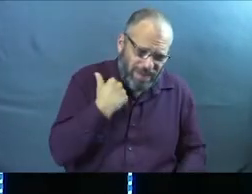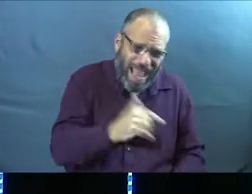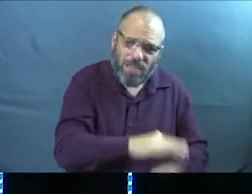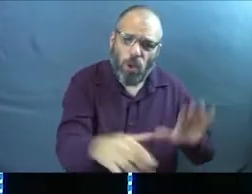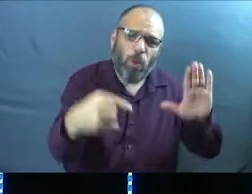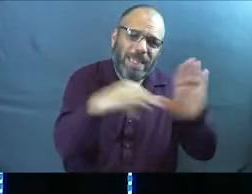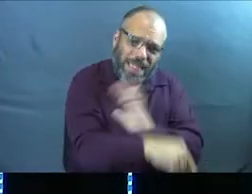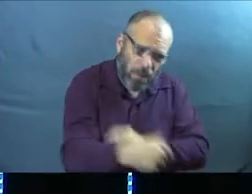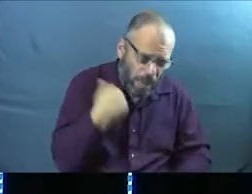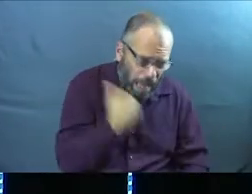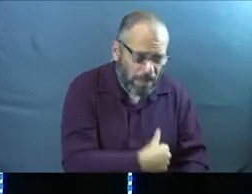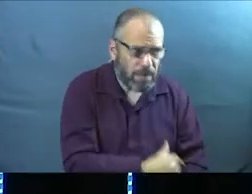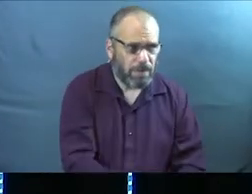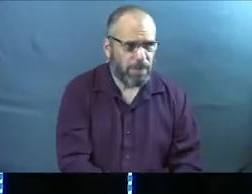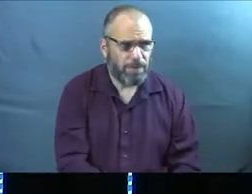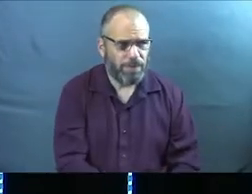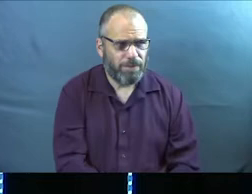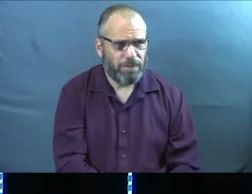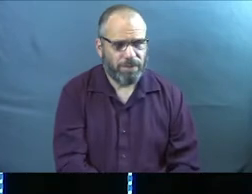kill us.